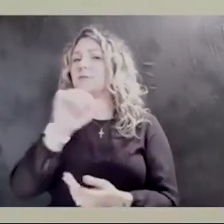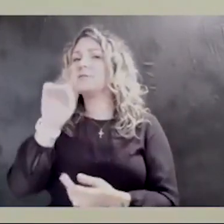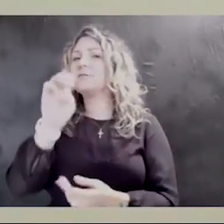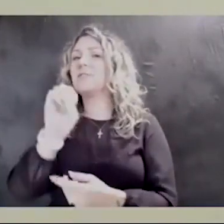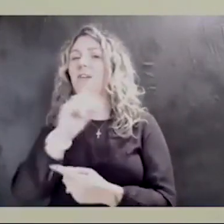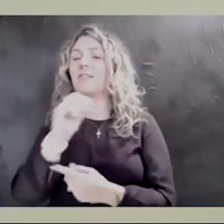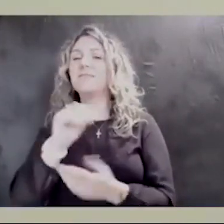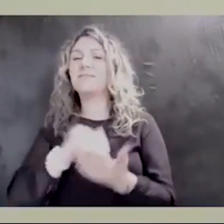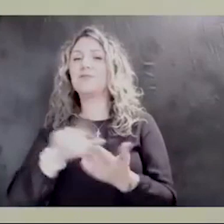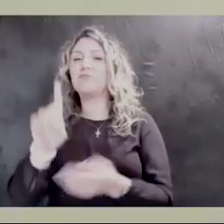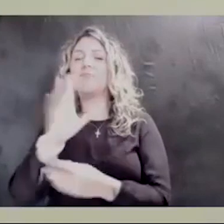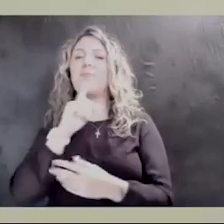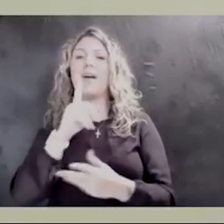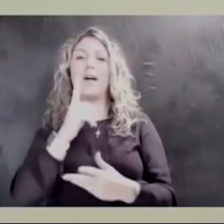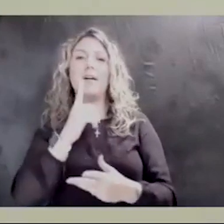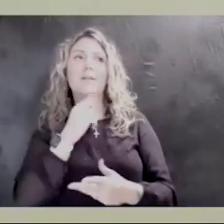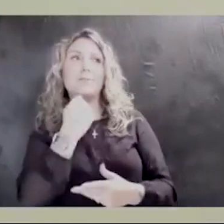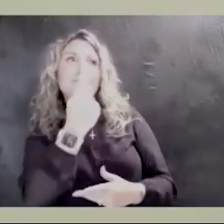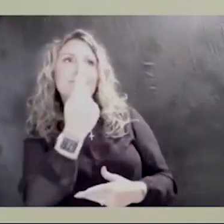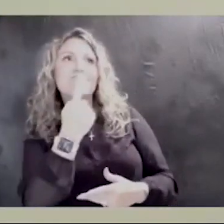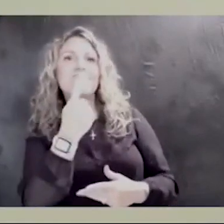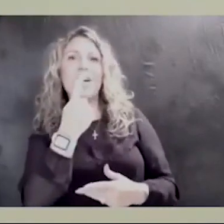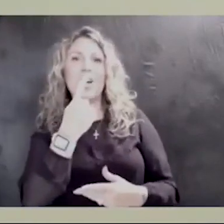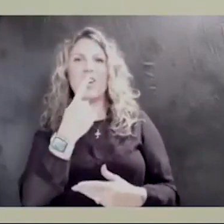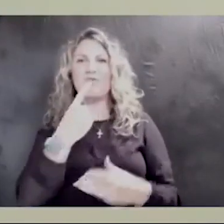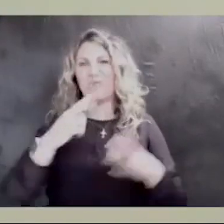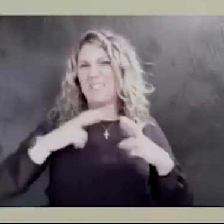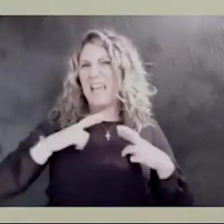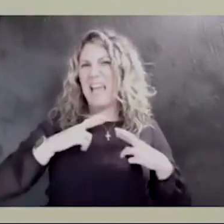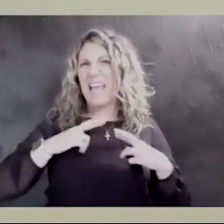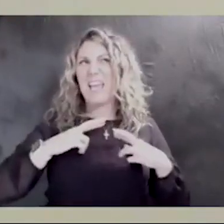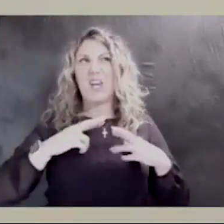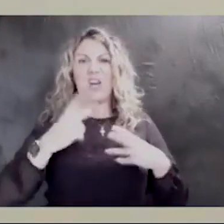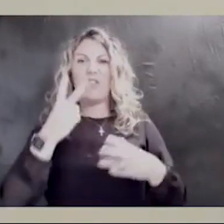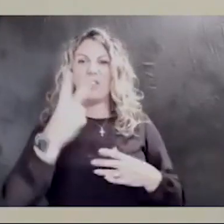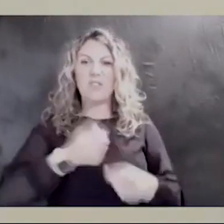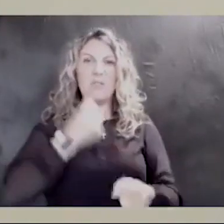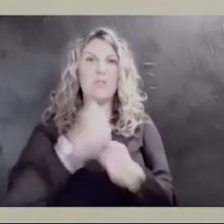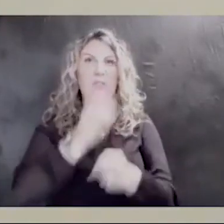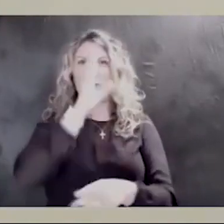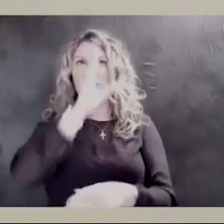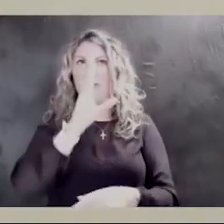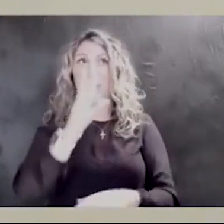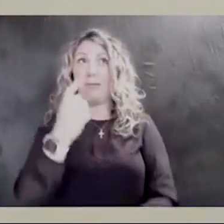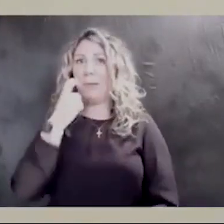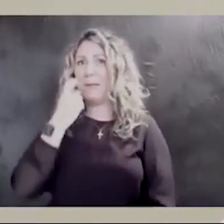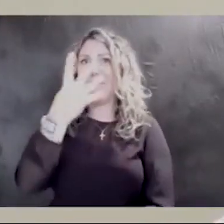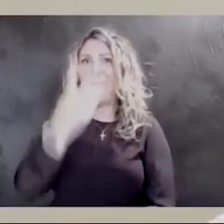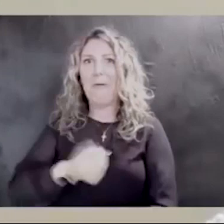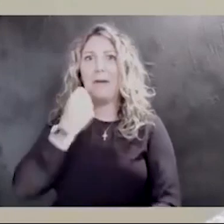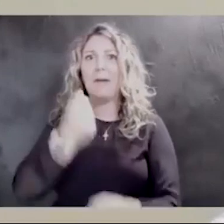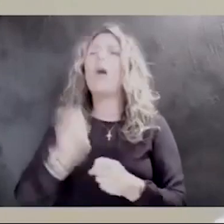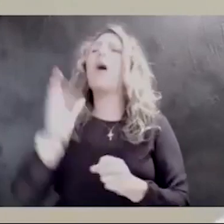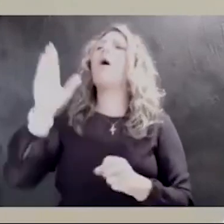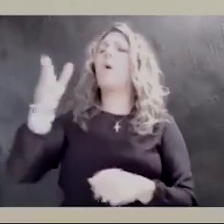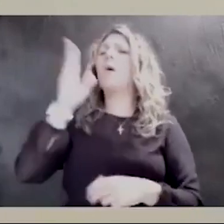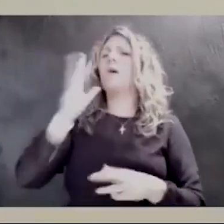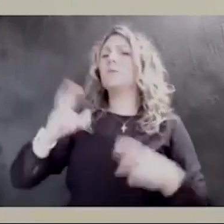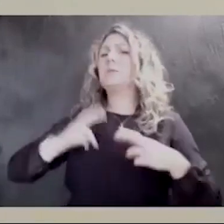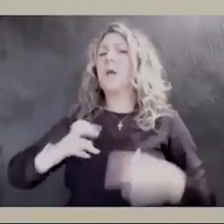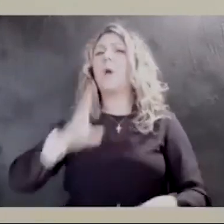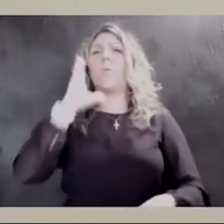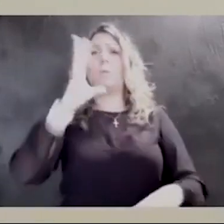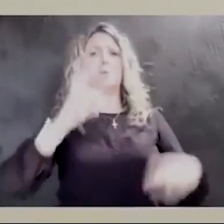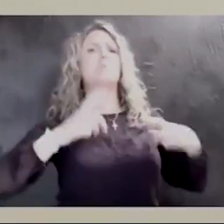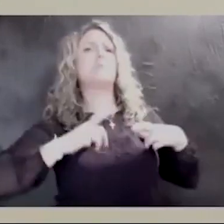telling people I was going to retire in 2 years for about the last 4 years, and I will say that I